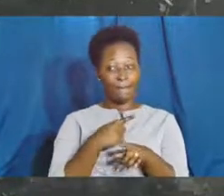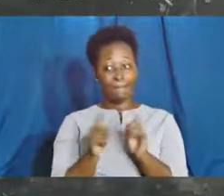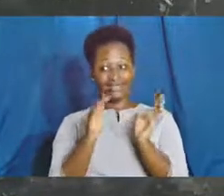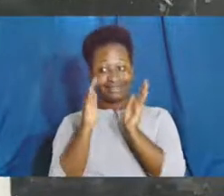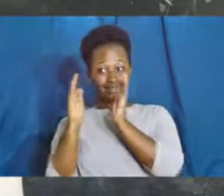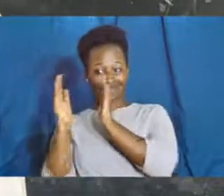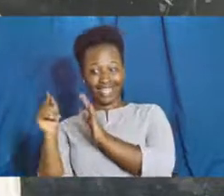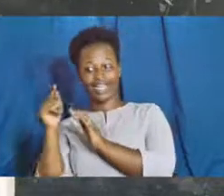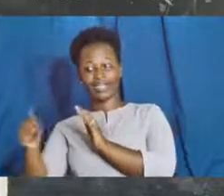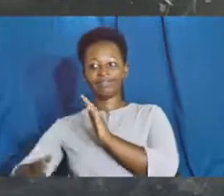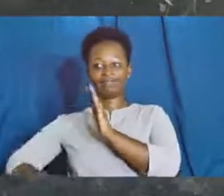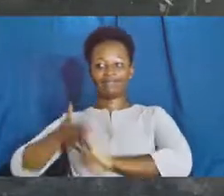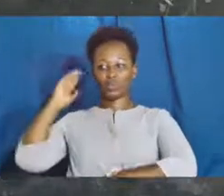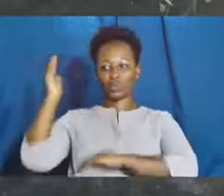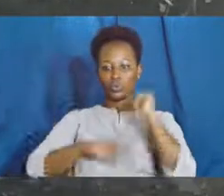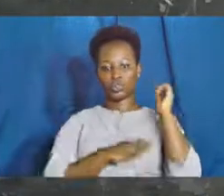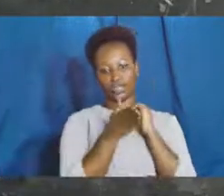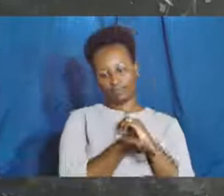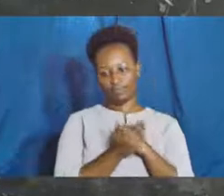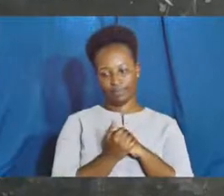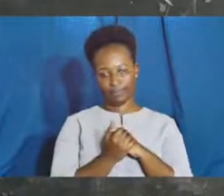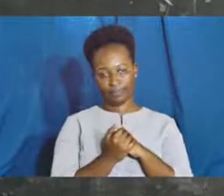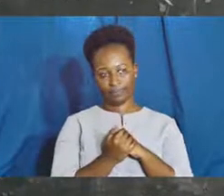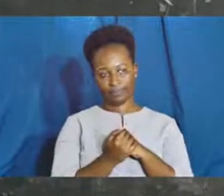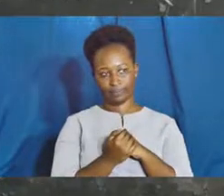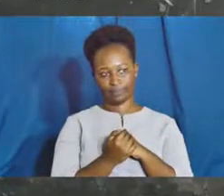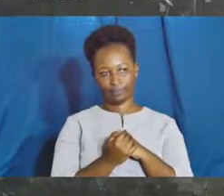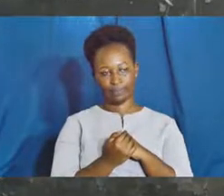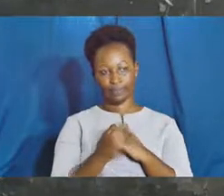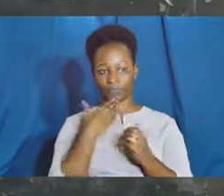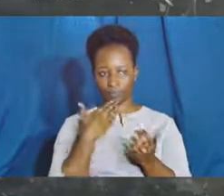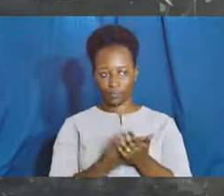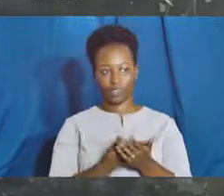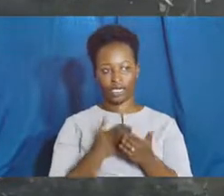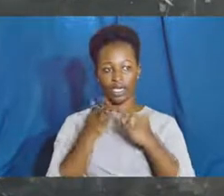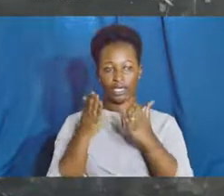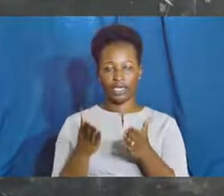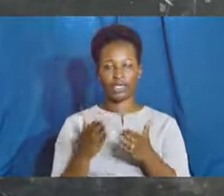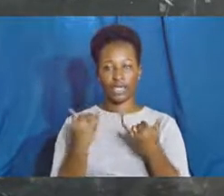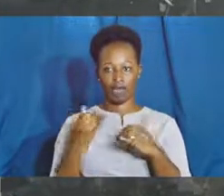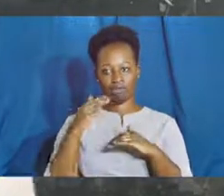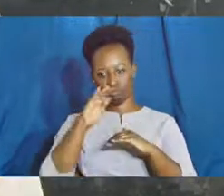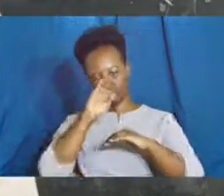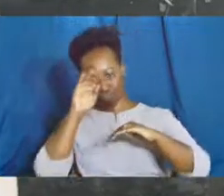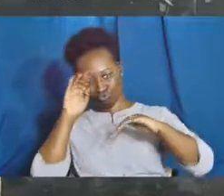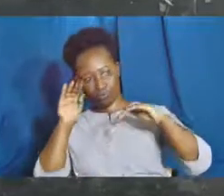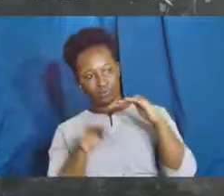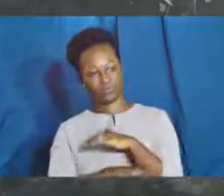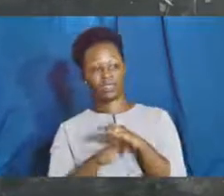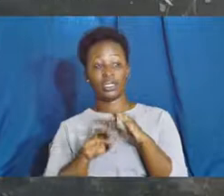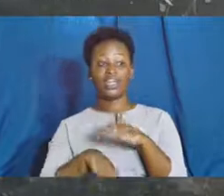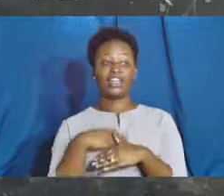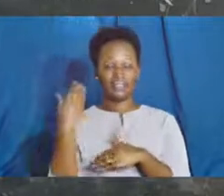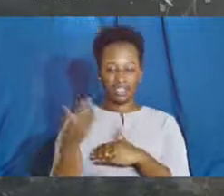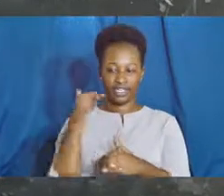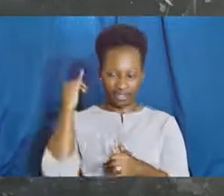it is not being slowed down as how now here it is slowed down. That's good. Here now it is rest done. And then